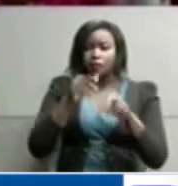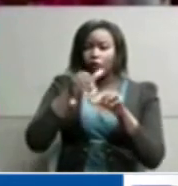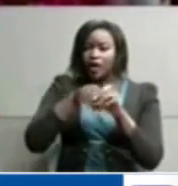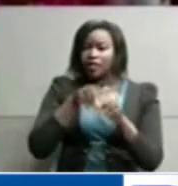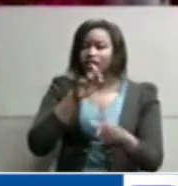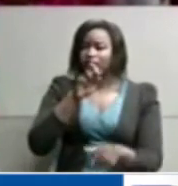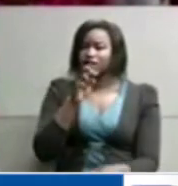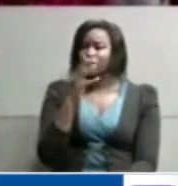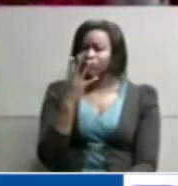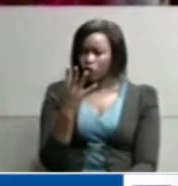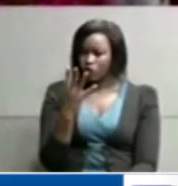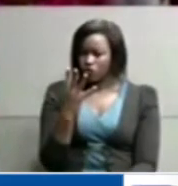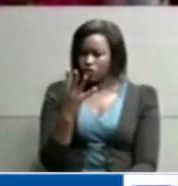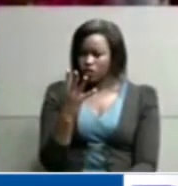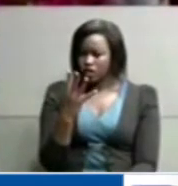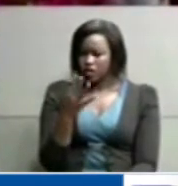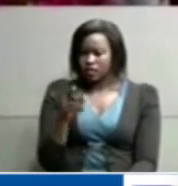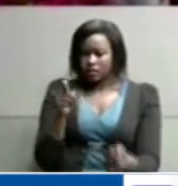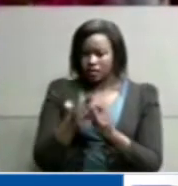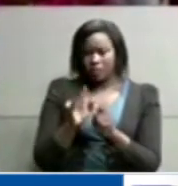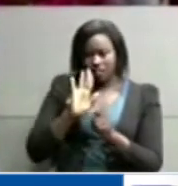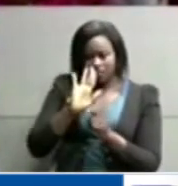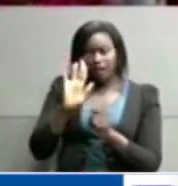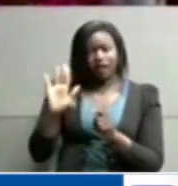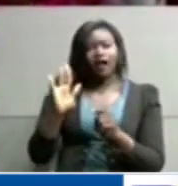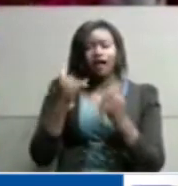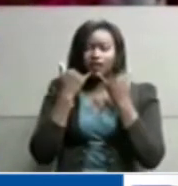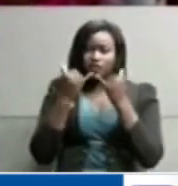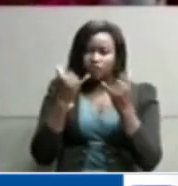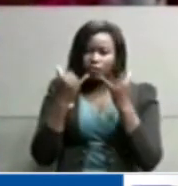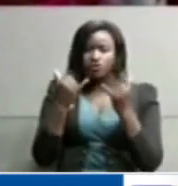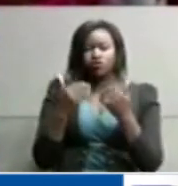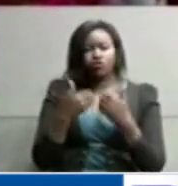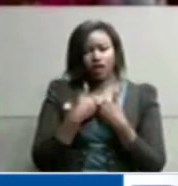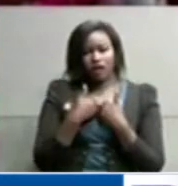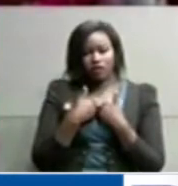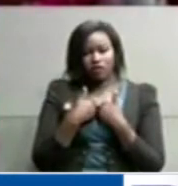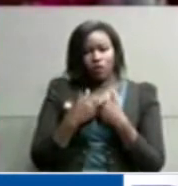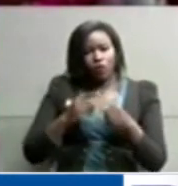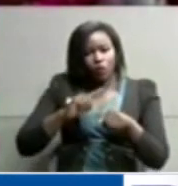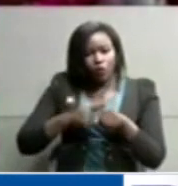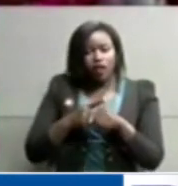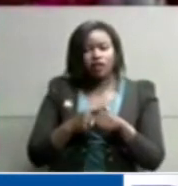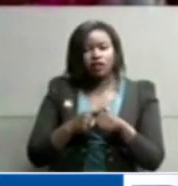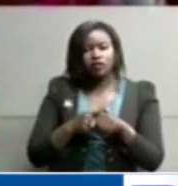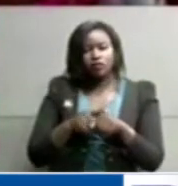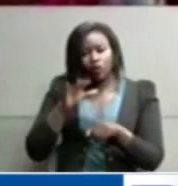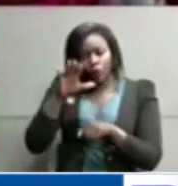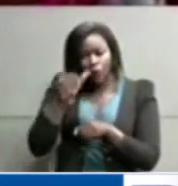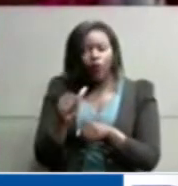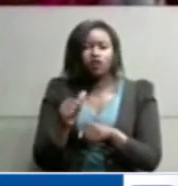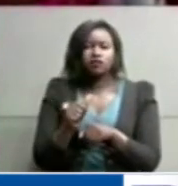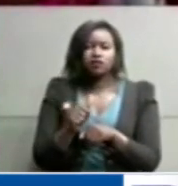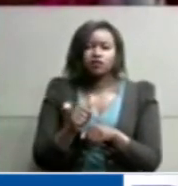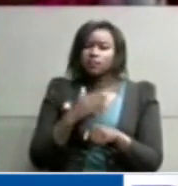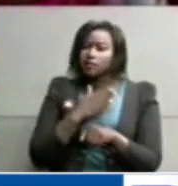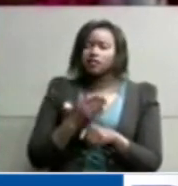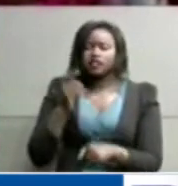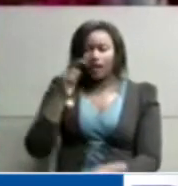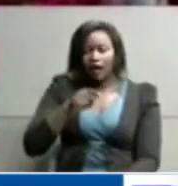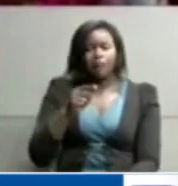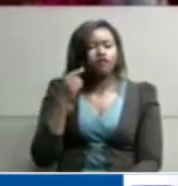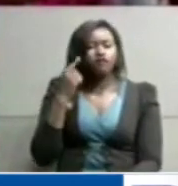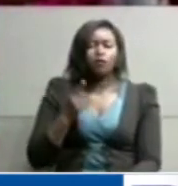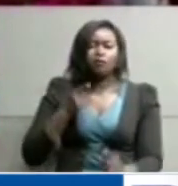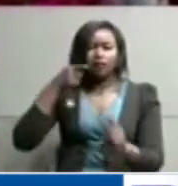passengers. We have their information. When we call upon you, please make yourself available for purposes